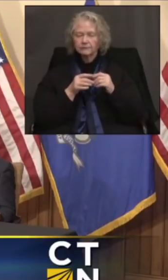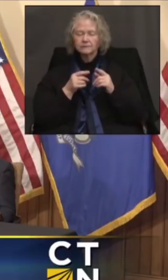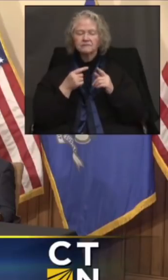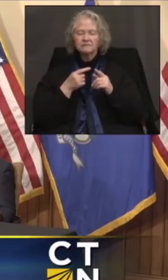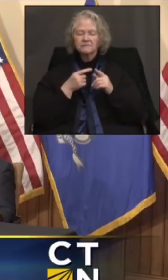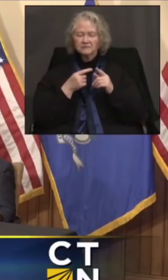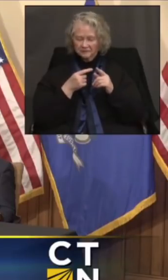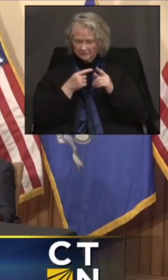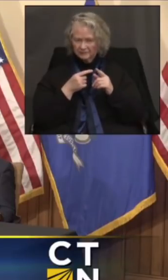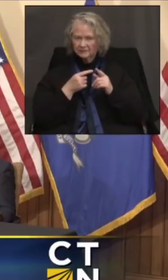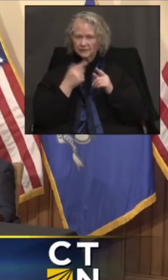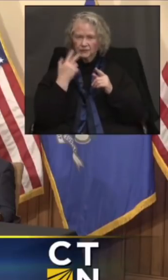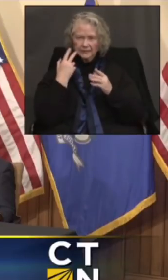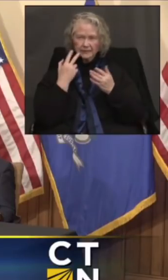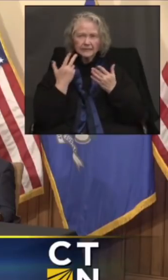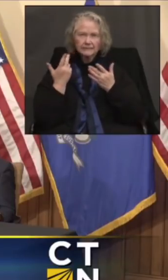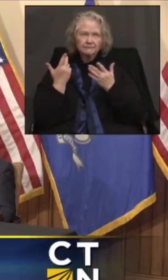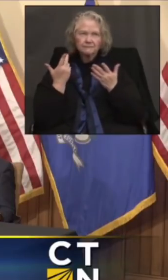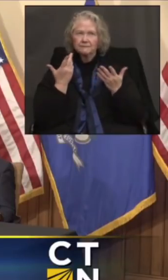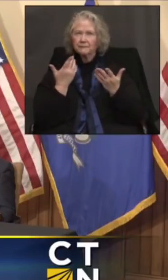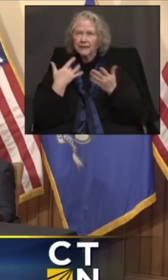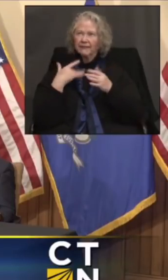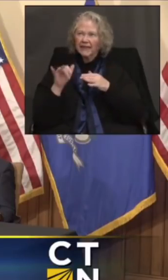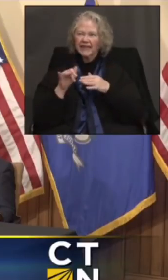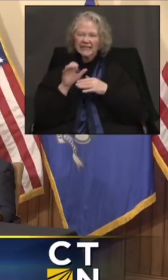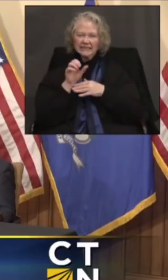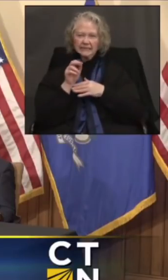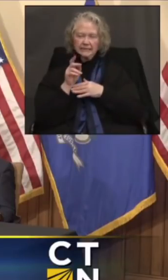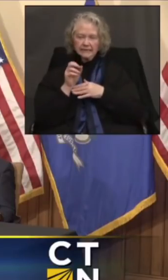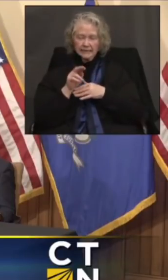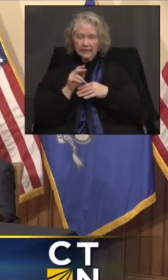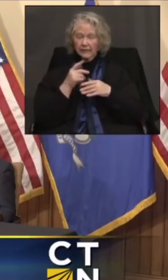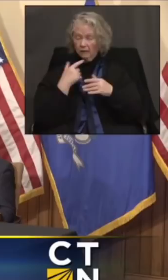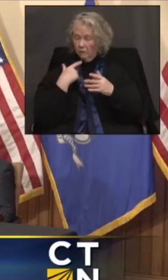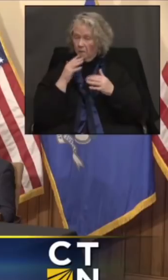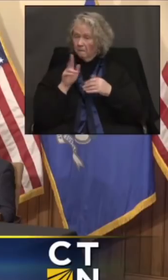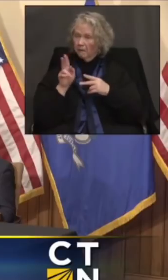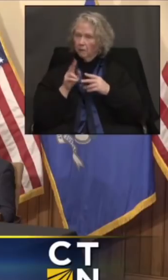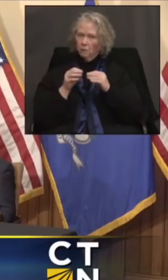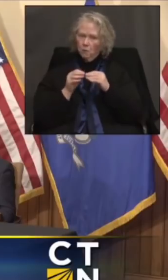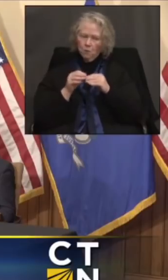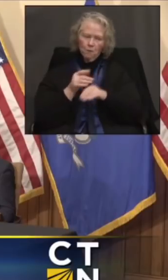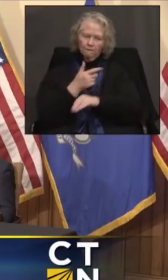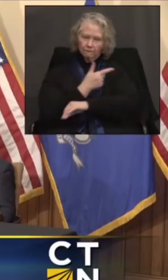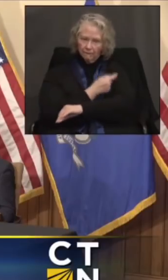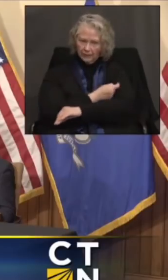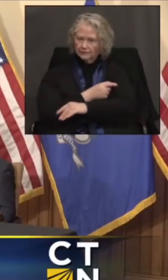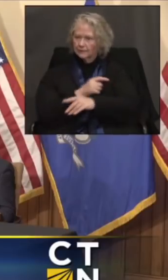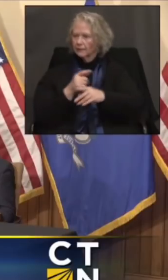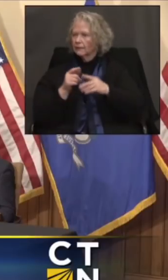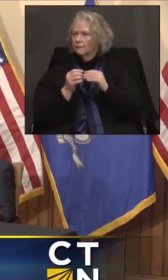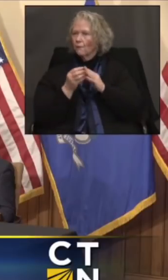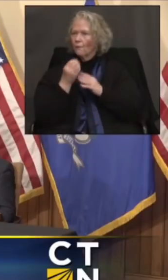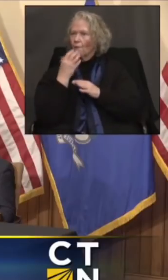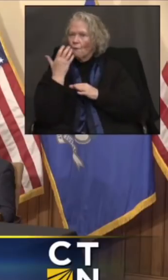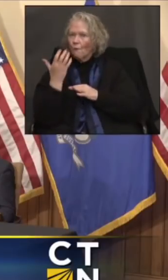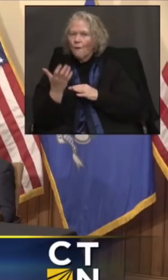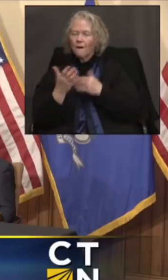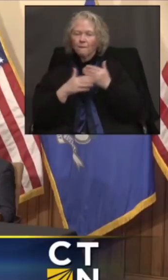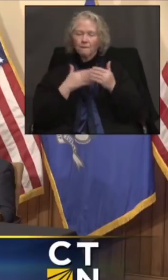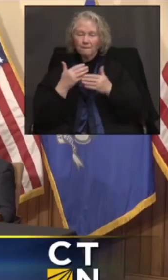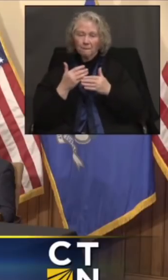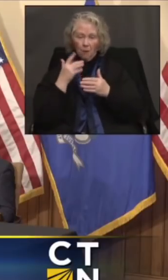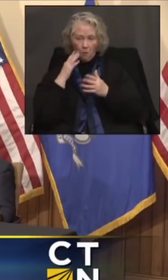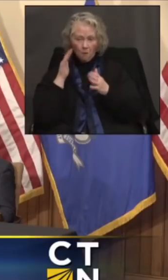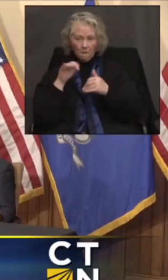seasonality. Is the hope as more people become vaccinated and we head into warmer days and into the spring and summer that potentially the positivity rate